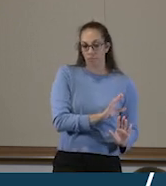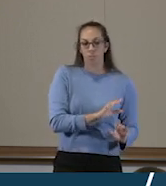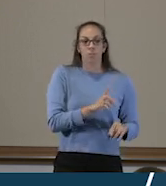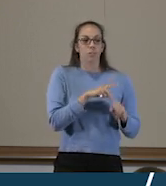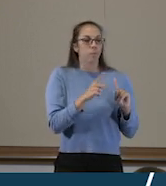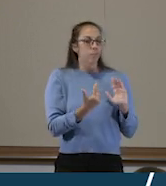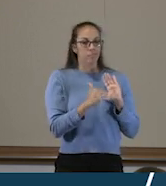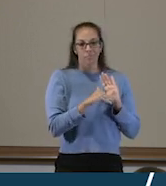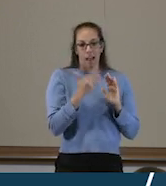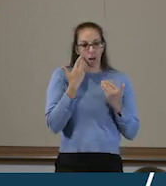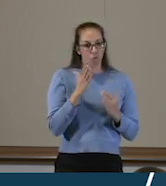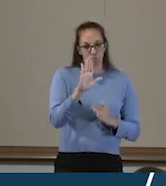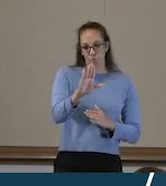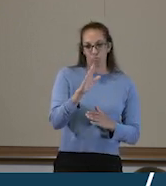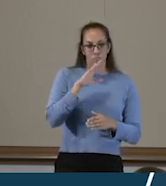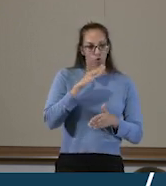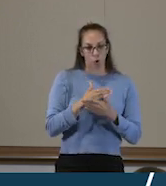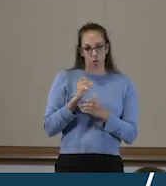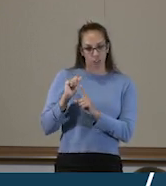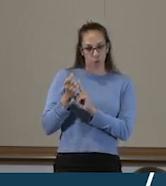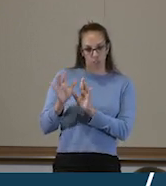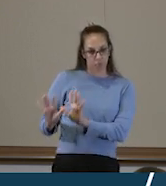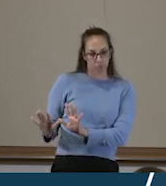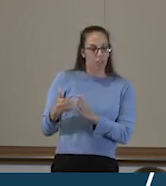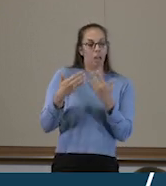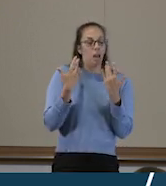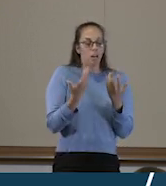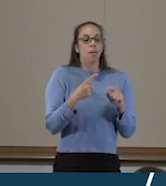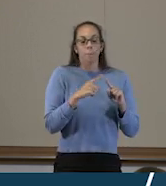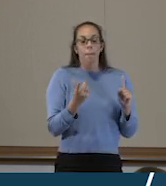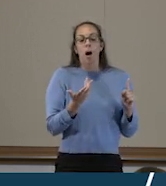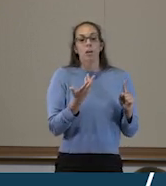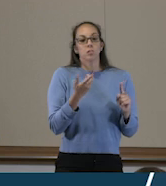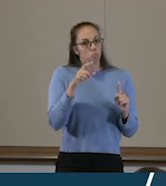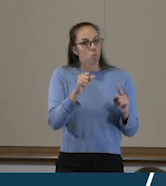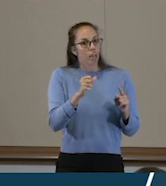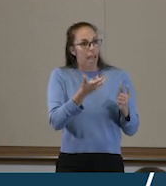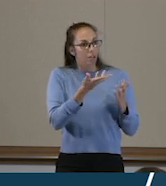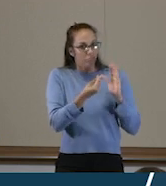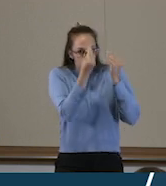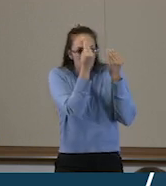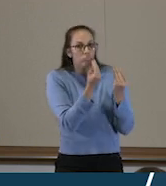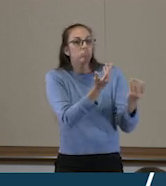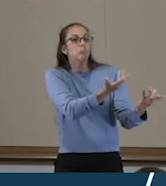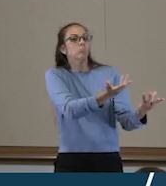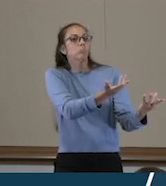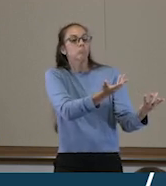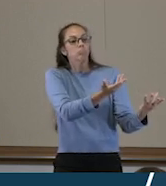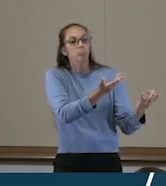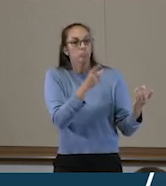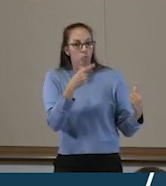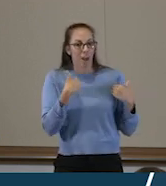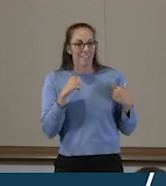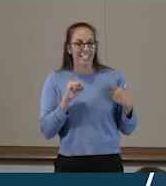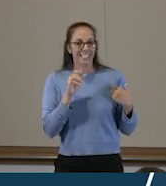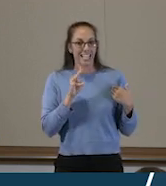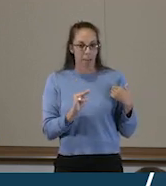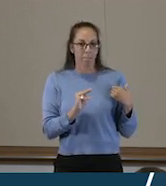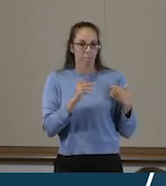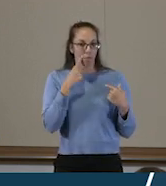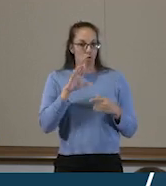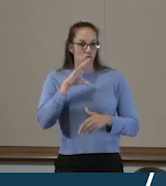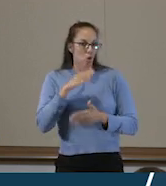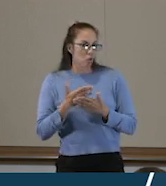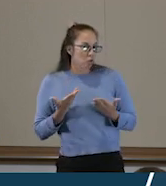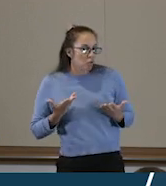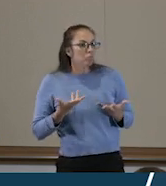daughter's specific situation, obviously, but like, you can communicate they can communicate via you